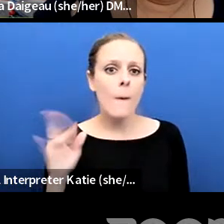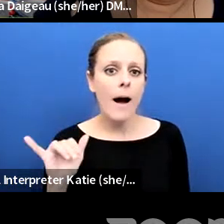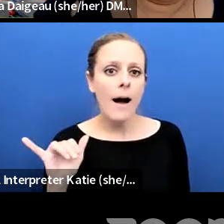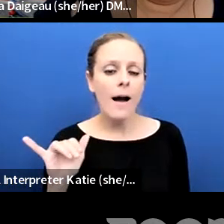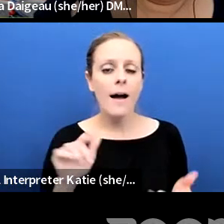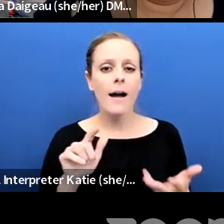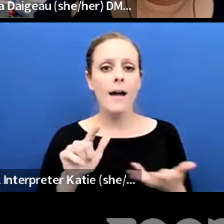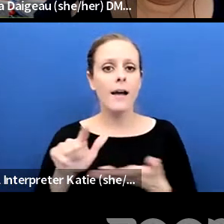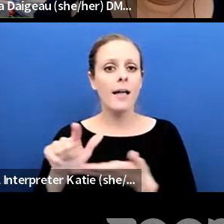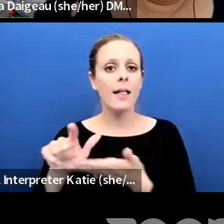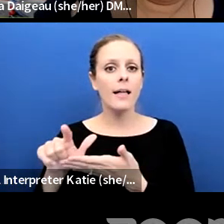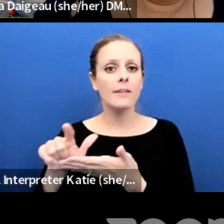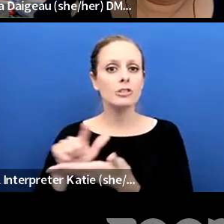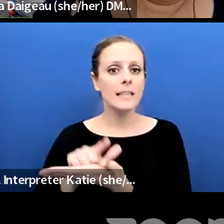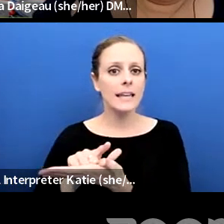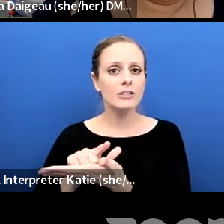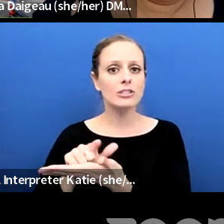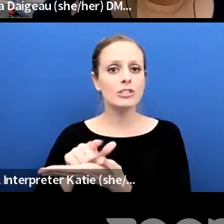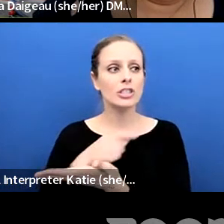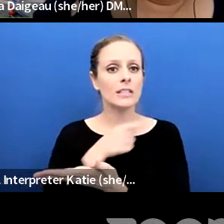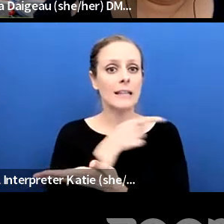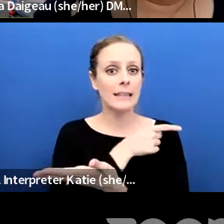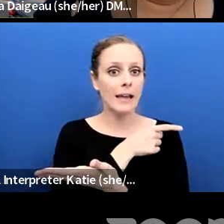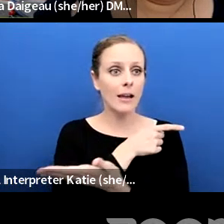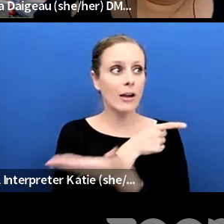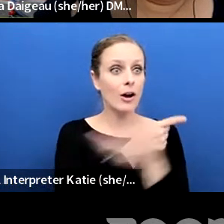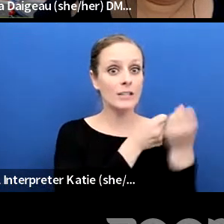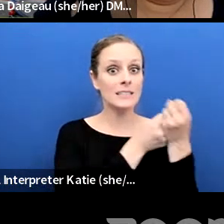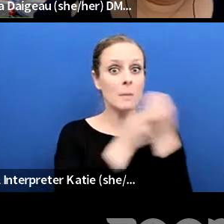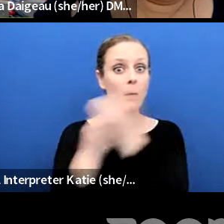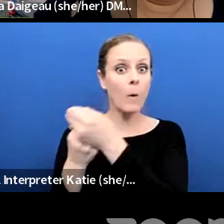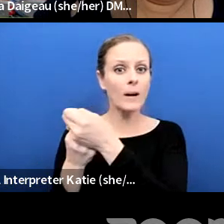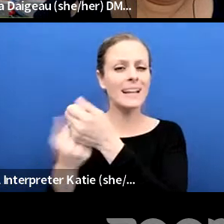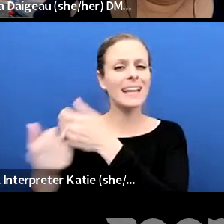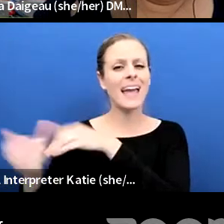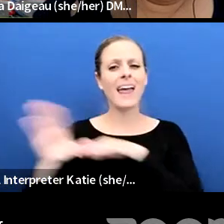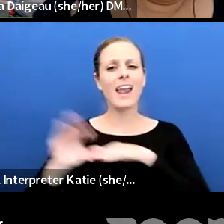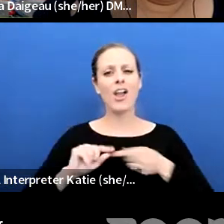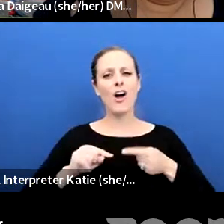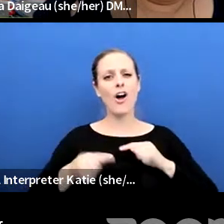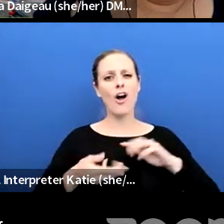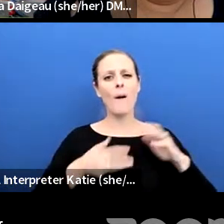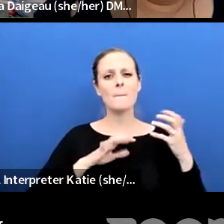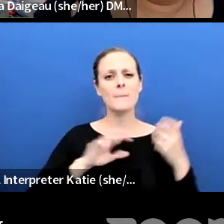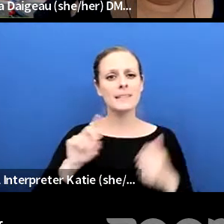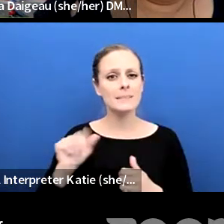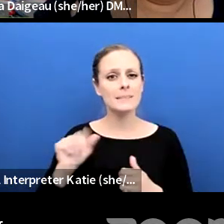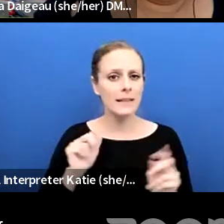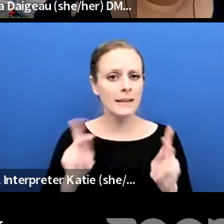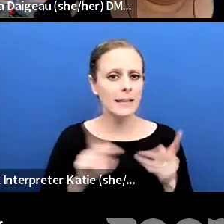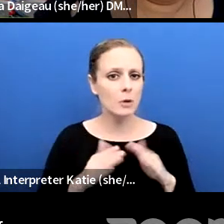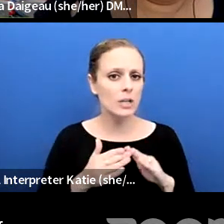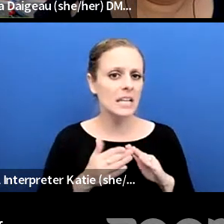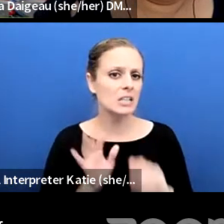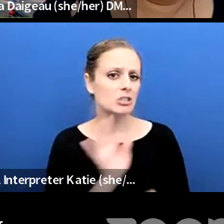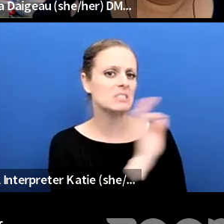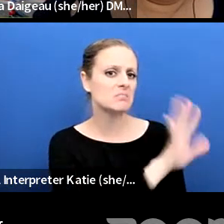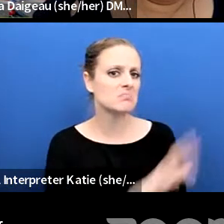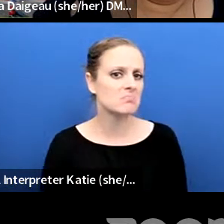legislation they might be in support of now can be harmful to the disability community.